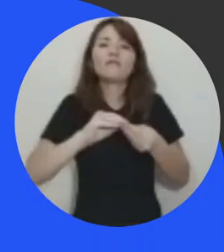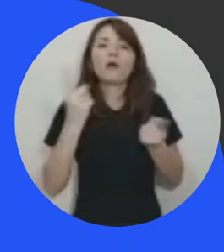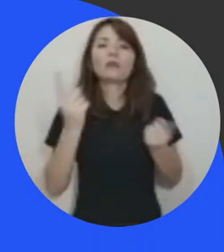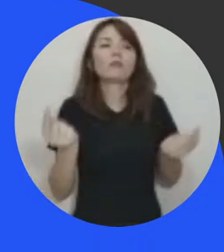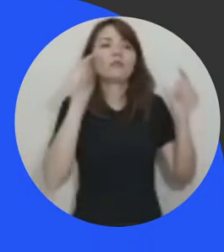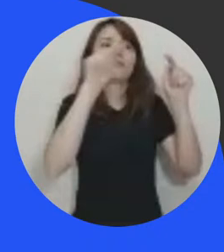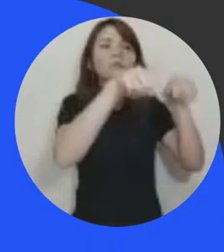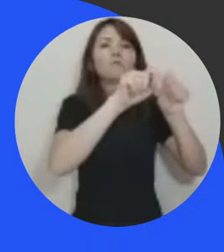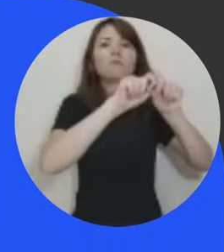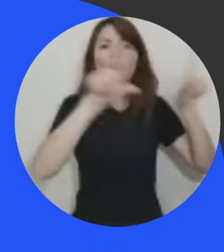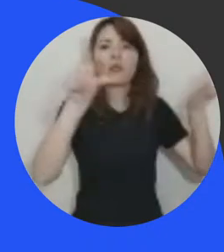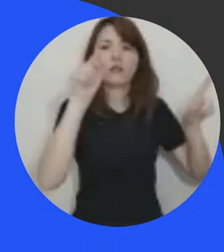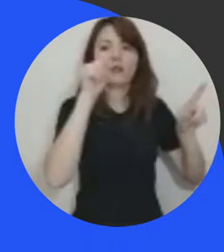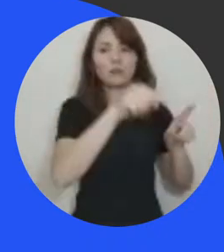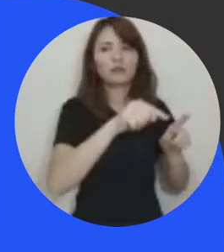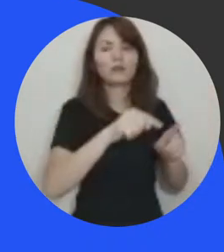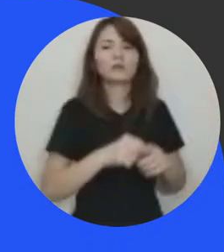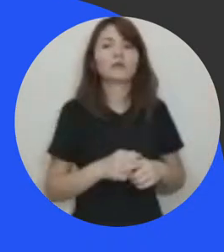you didn't really see